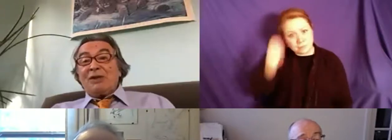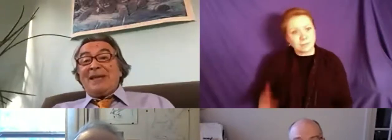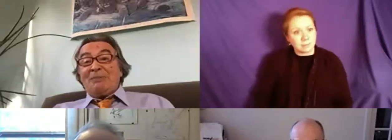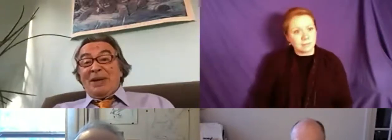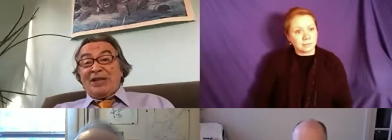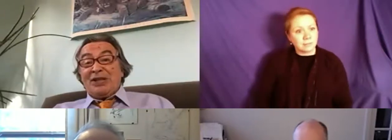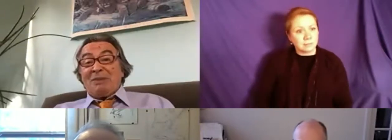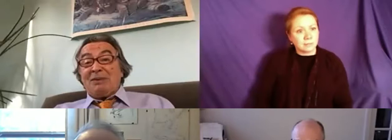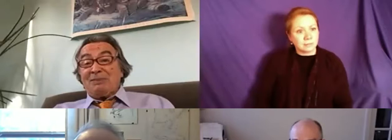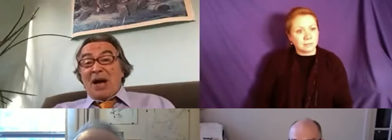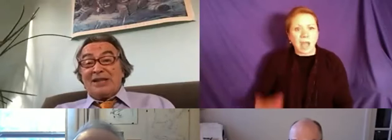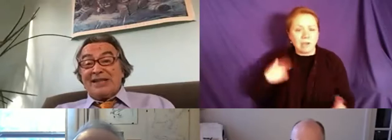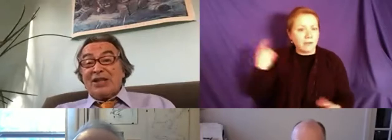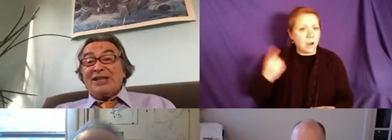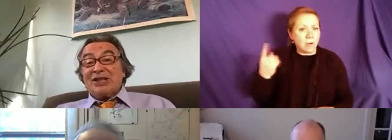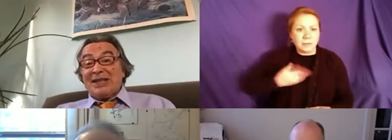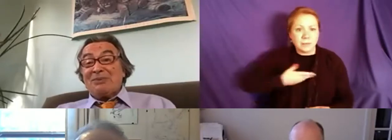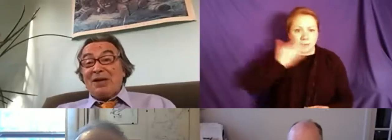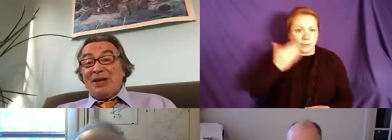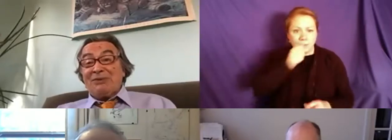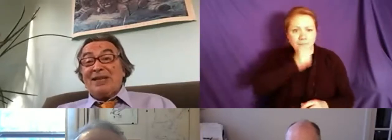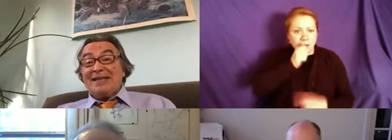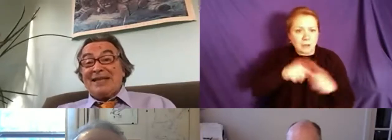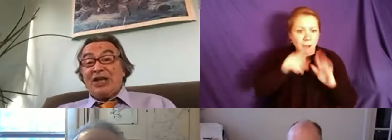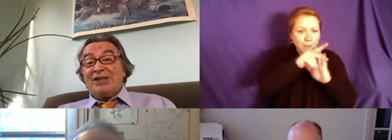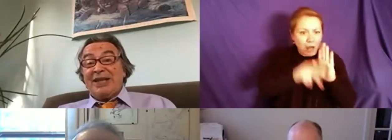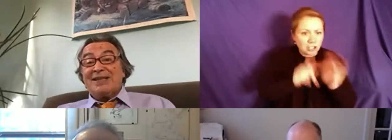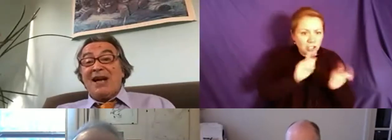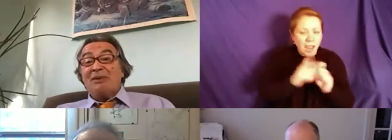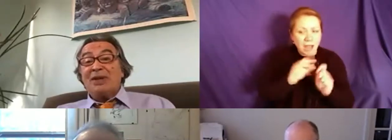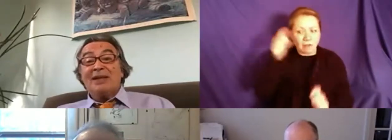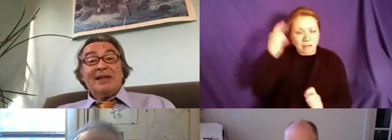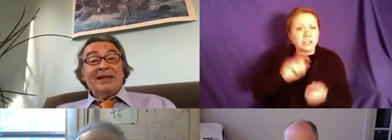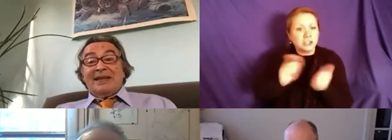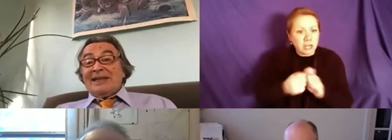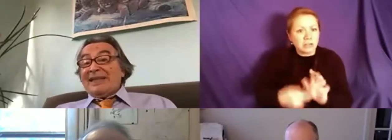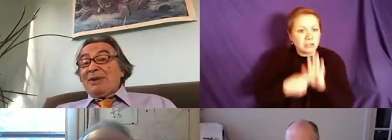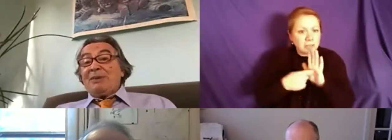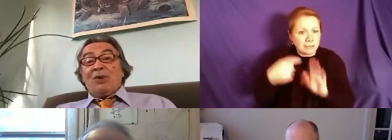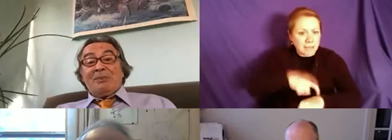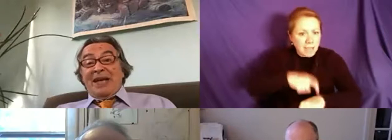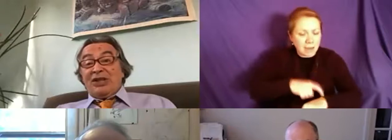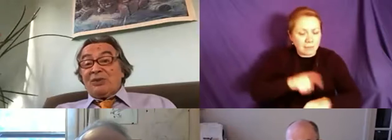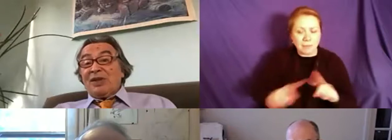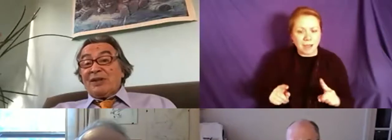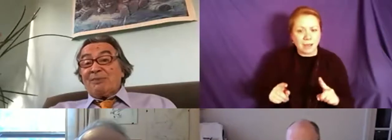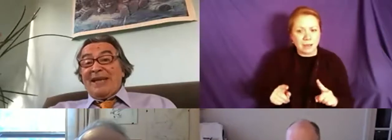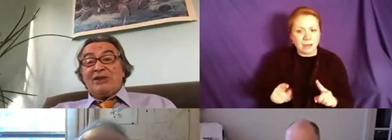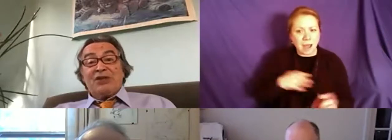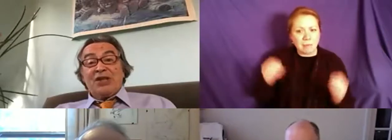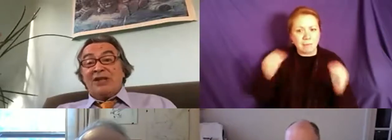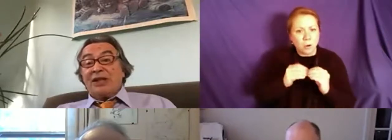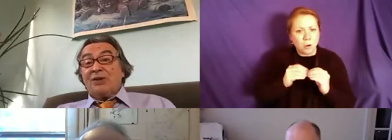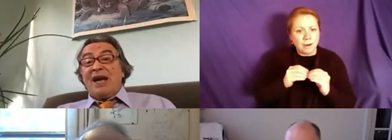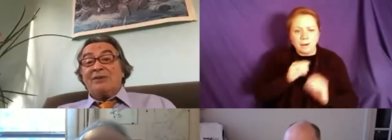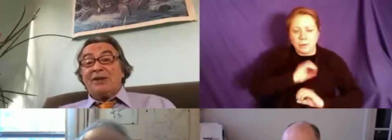I've always been impatient about policy changes and about realizing that change takes time, but it's made me more impatient with the pace